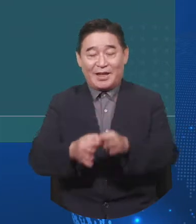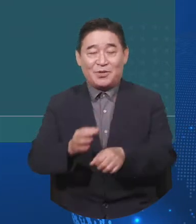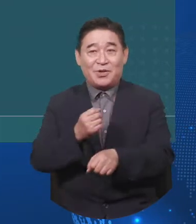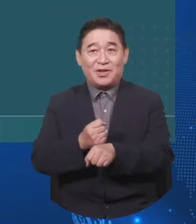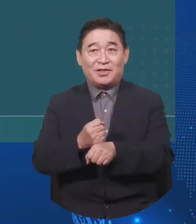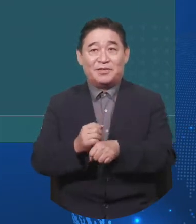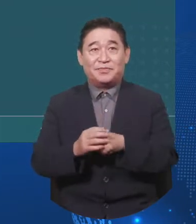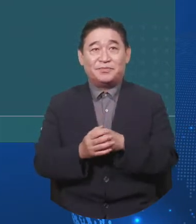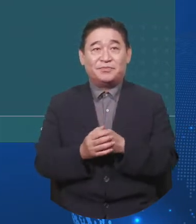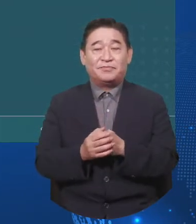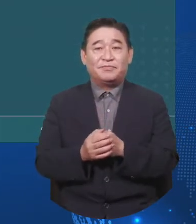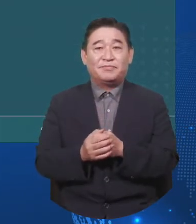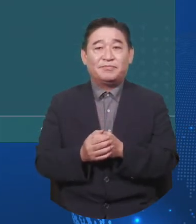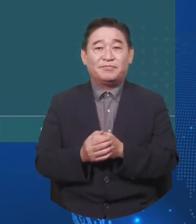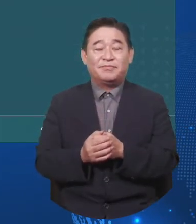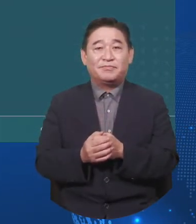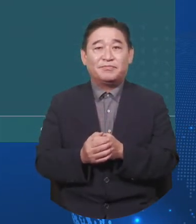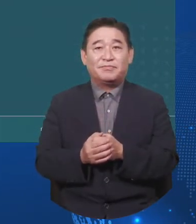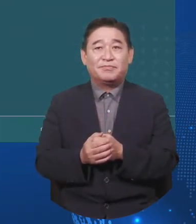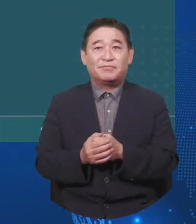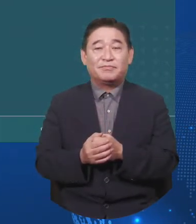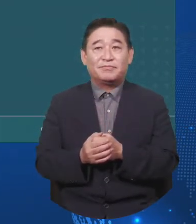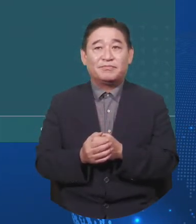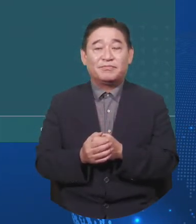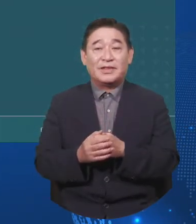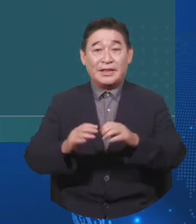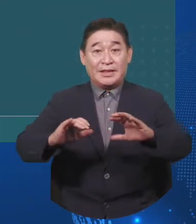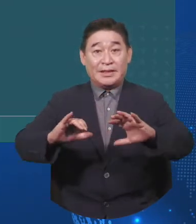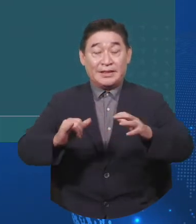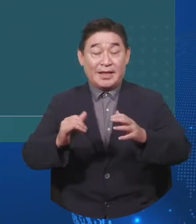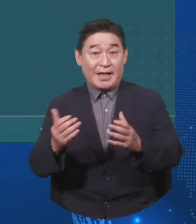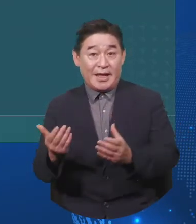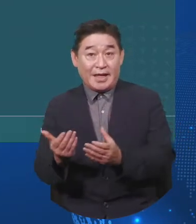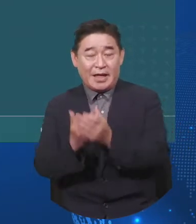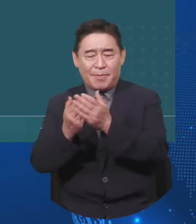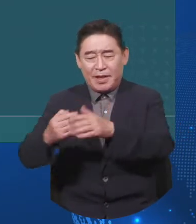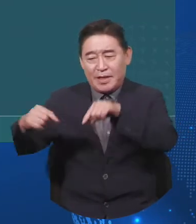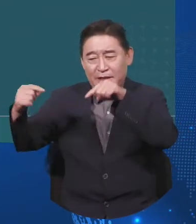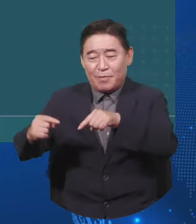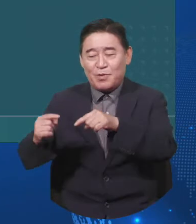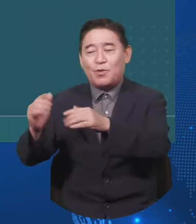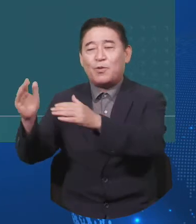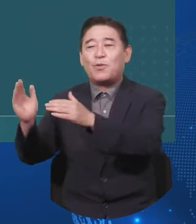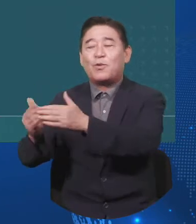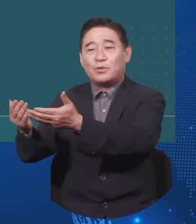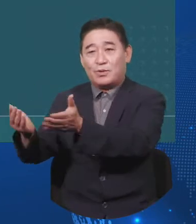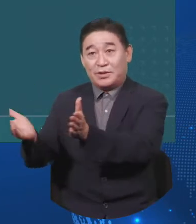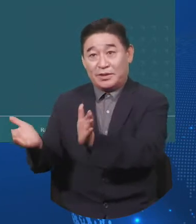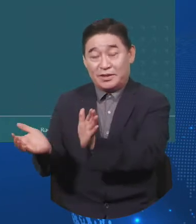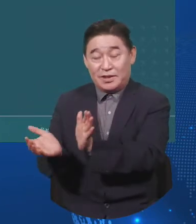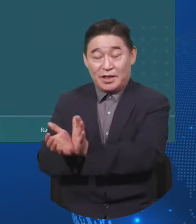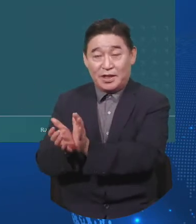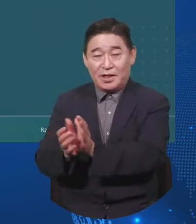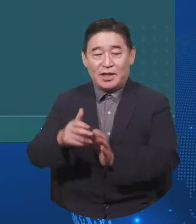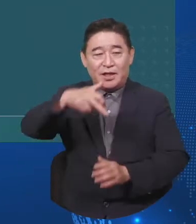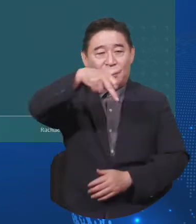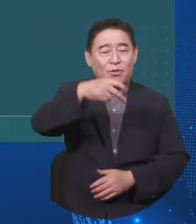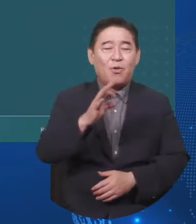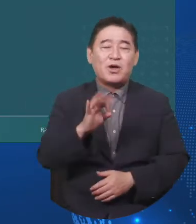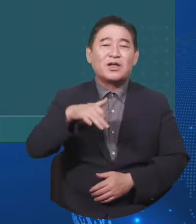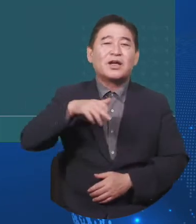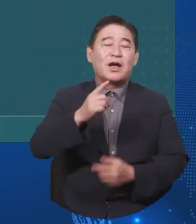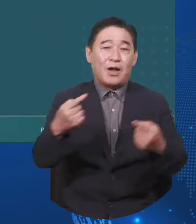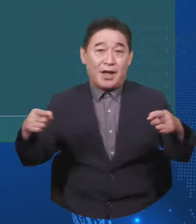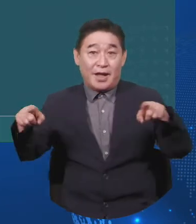So we at the Center for Global Development, in collaboration with colleagues at KOICA, are currently working on an initiative